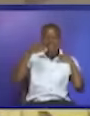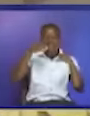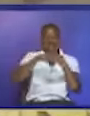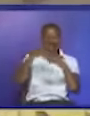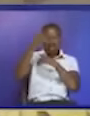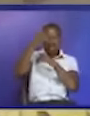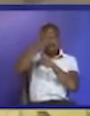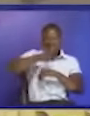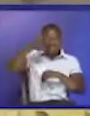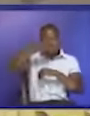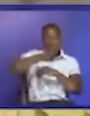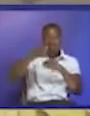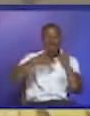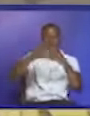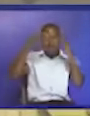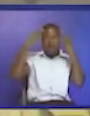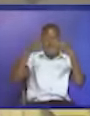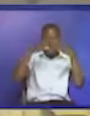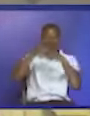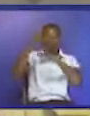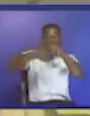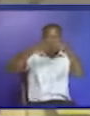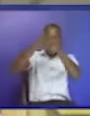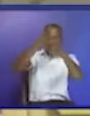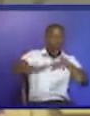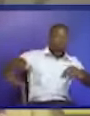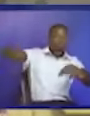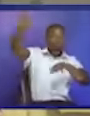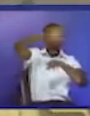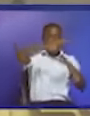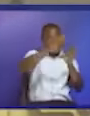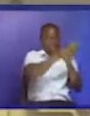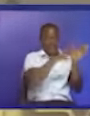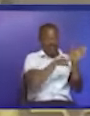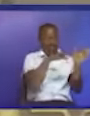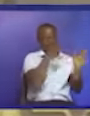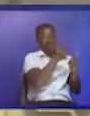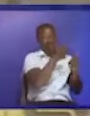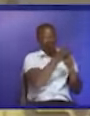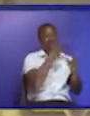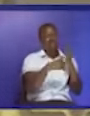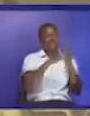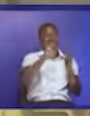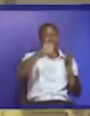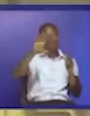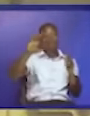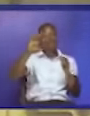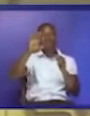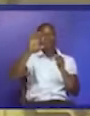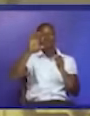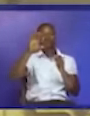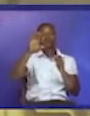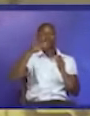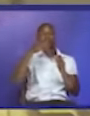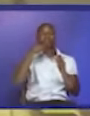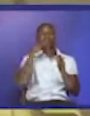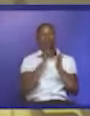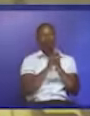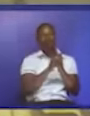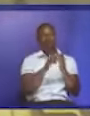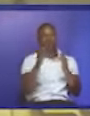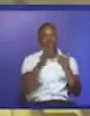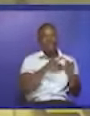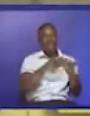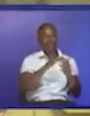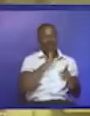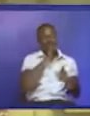Africa, everything happening today in the world, the Bible even says in the book of Ecclesiastes, it says the thing that